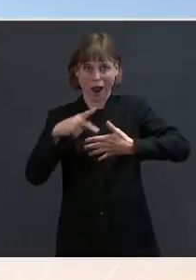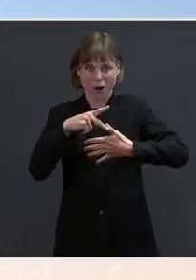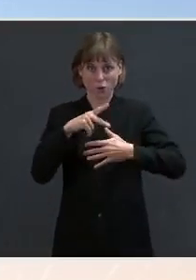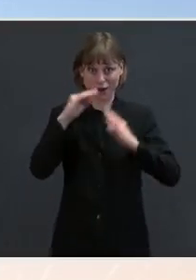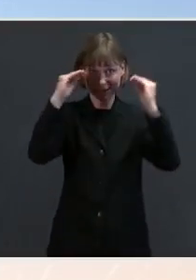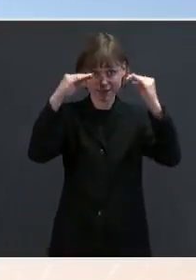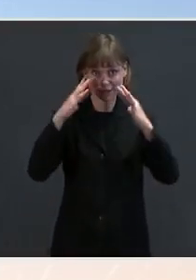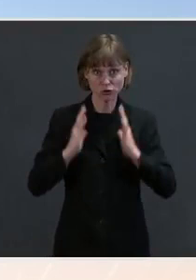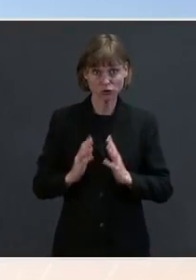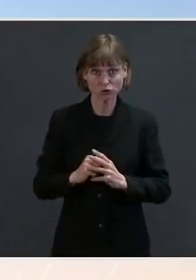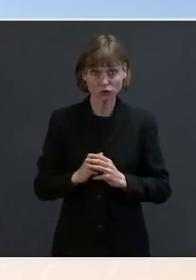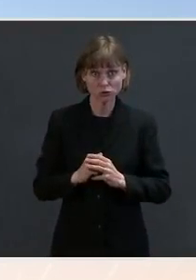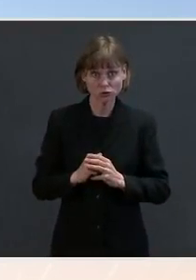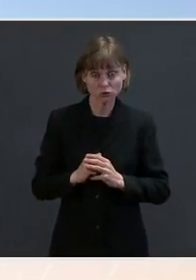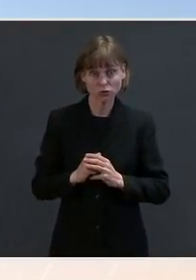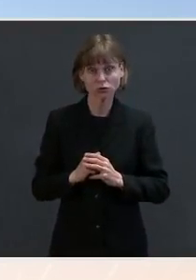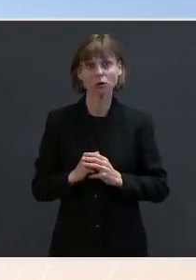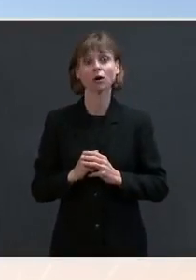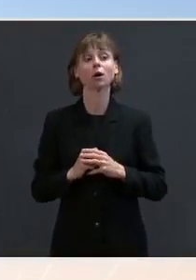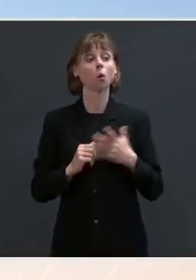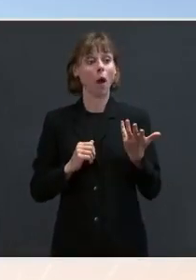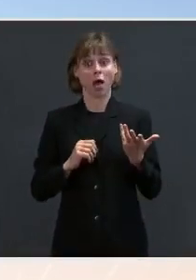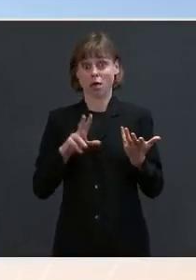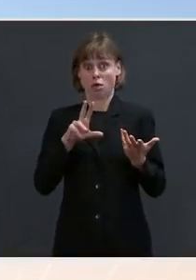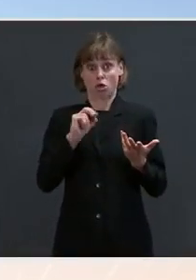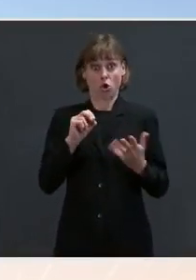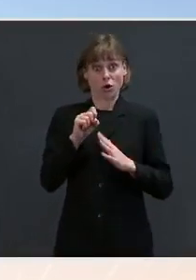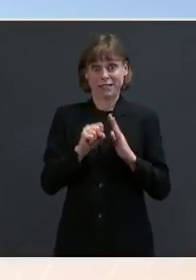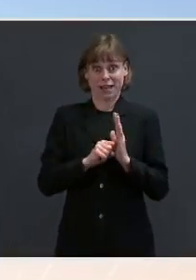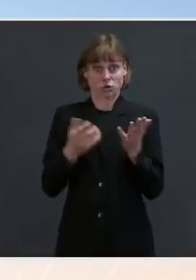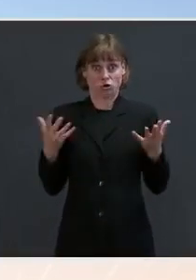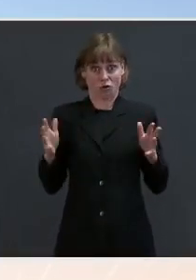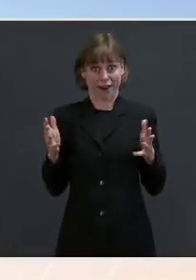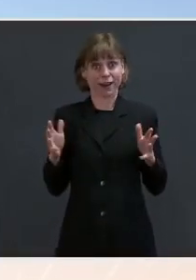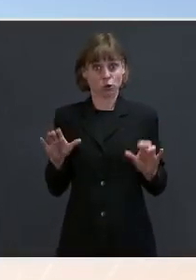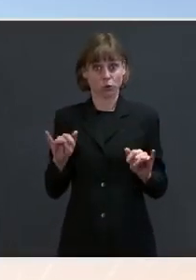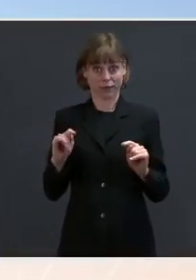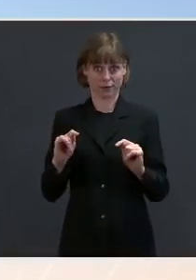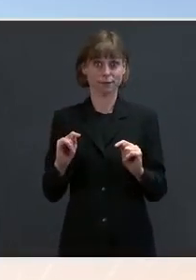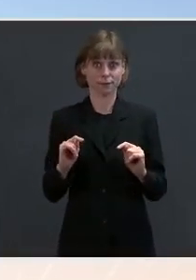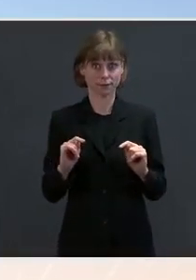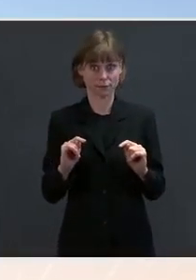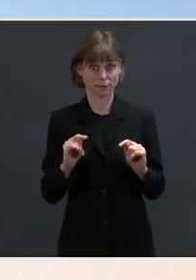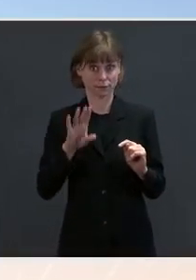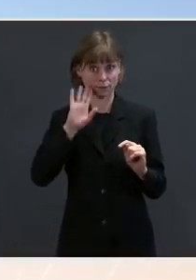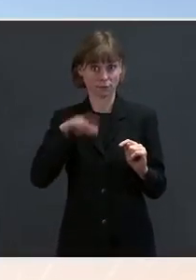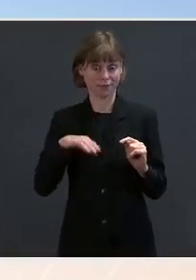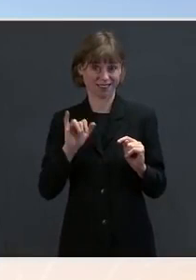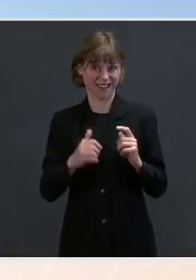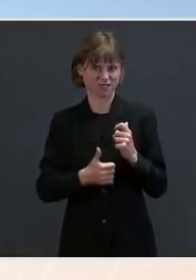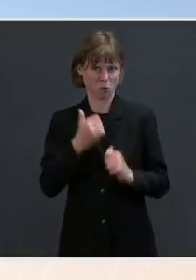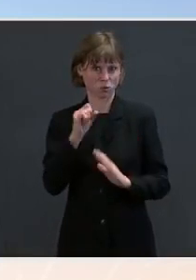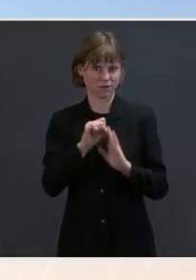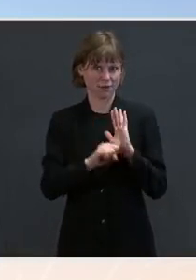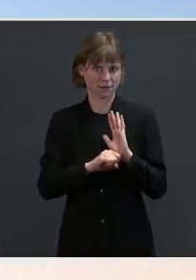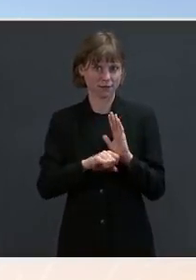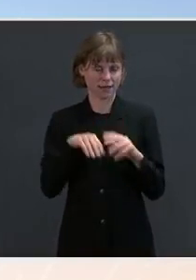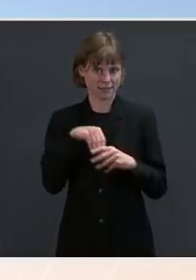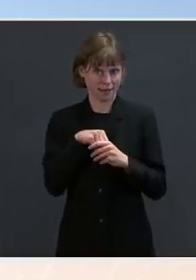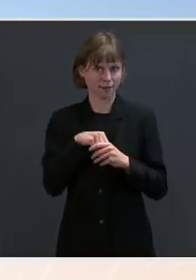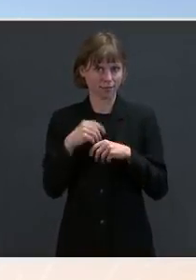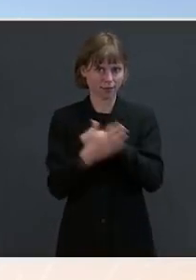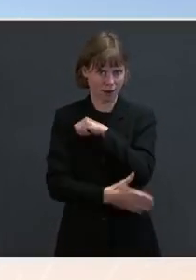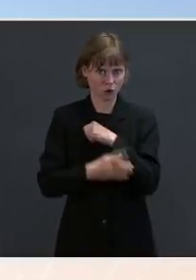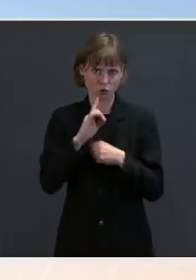first, 30 states are already doing this. That is the majority of states in the country who are treating teachers